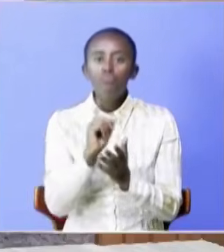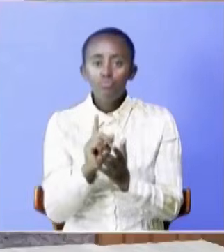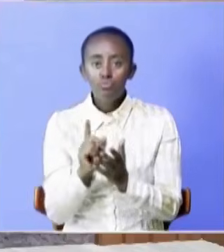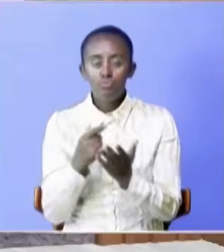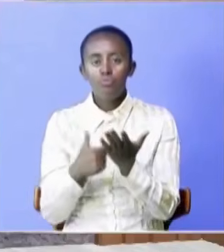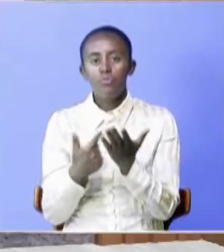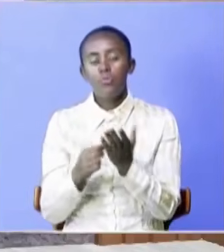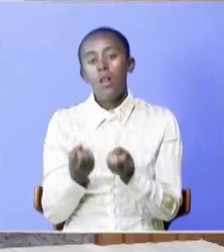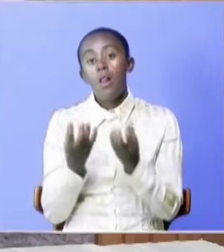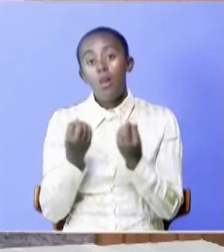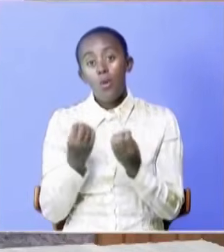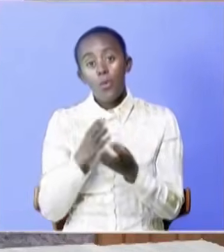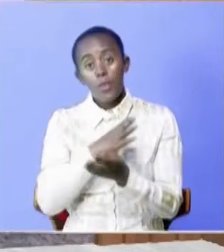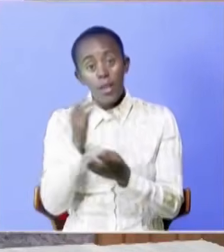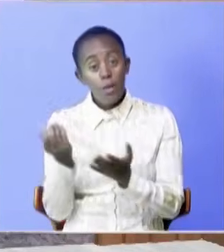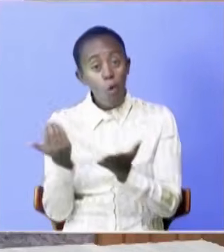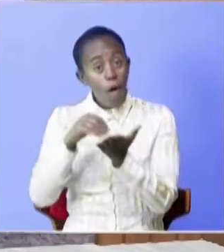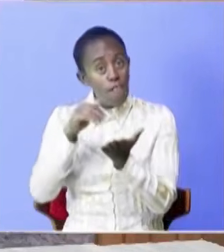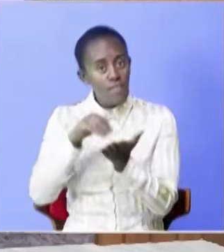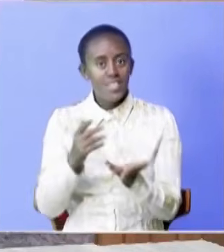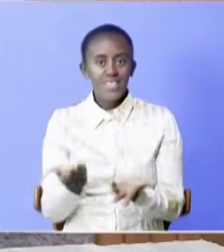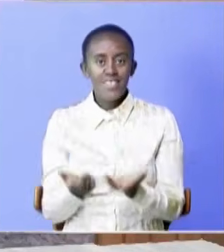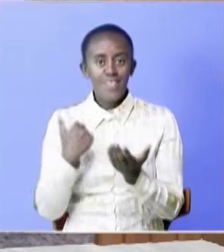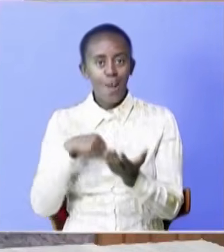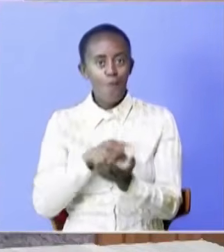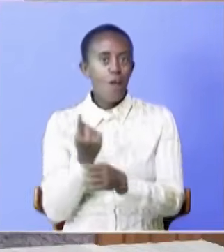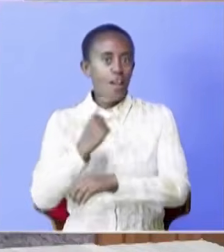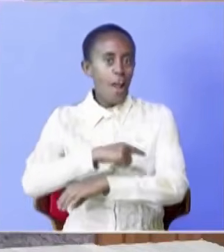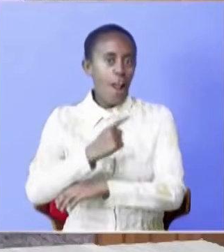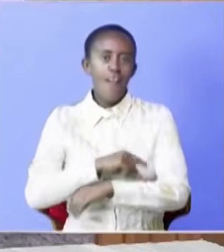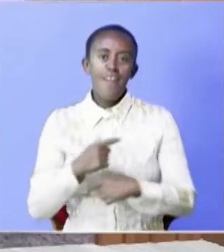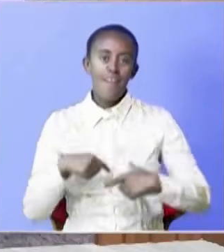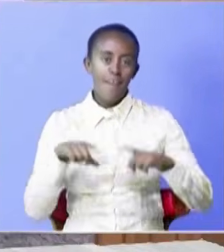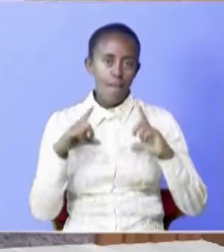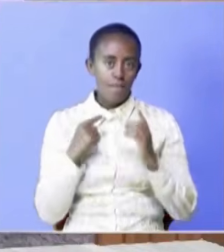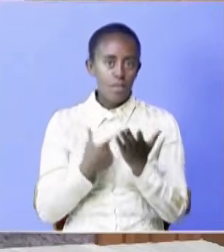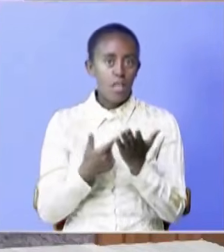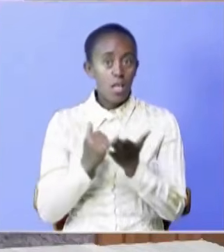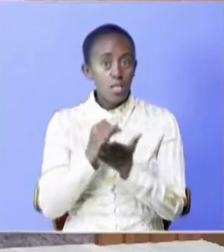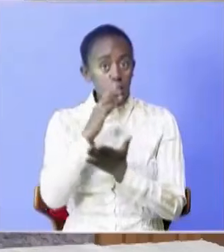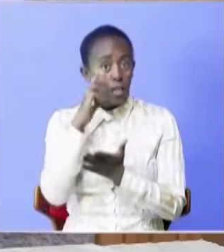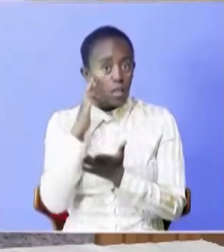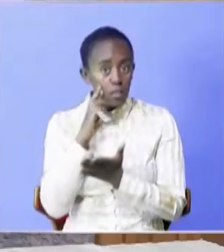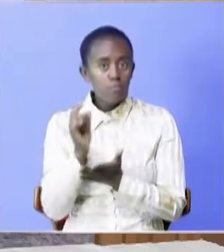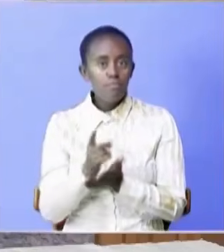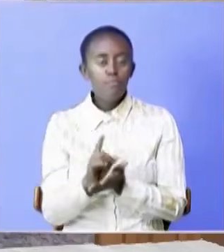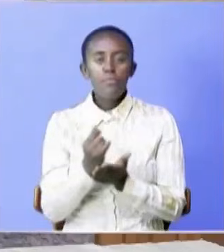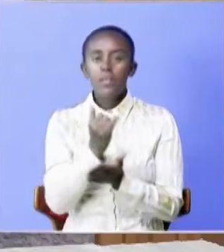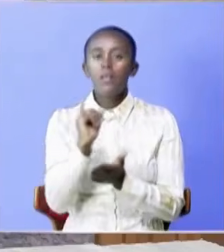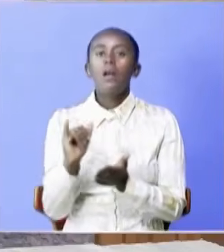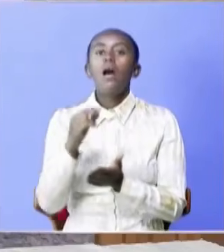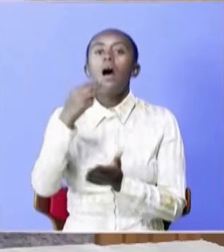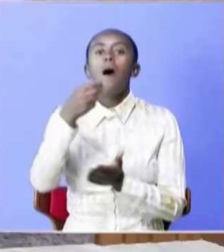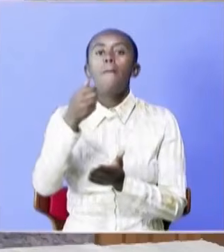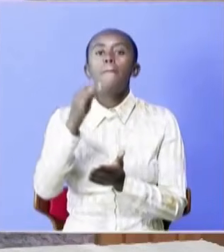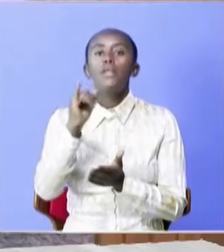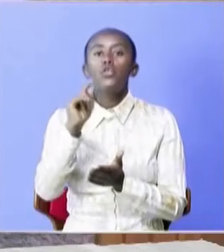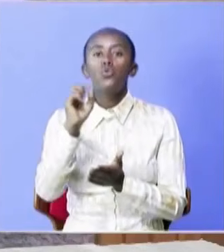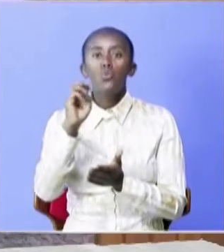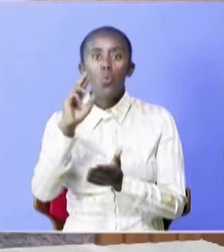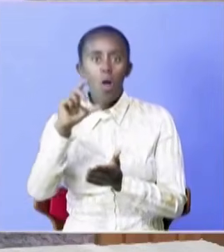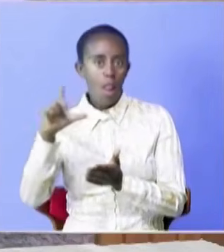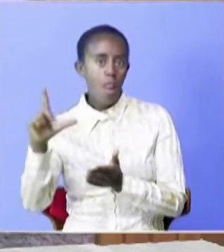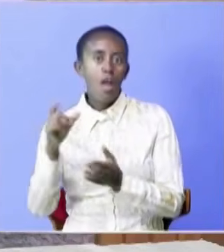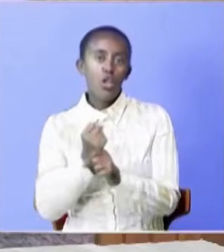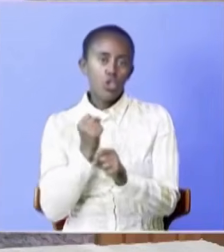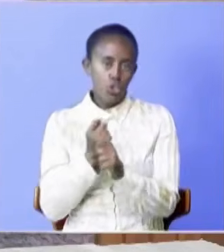a lot and often in our daily lives. So if that is the case, then they are habitual actions. For